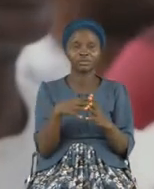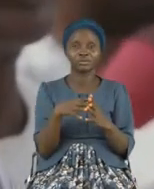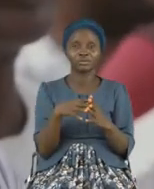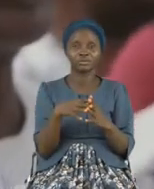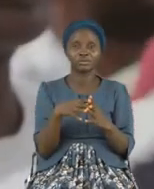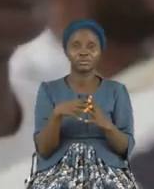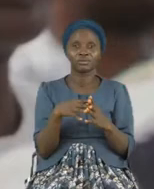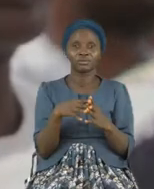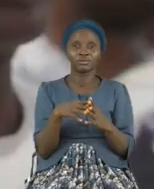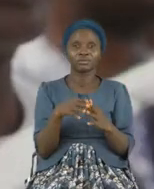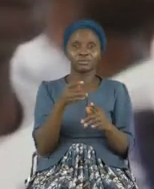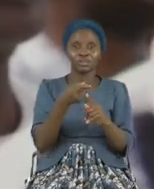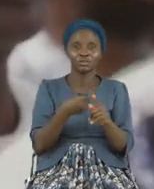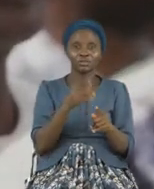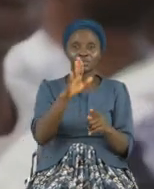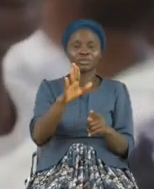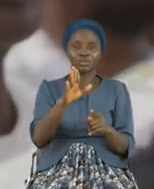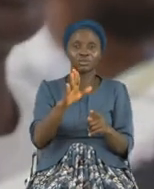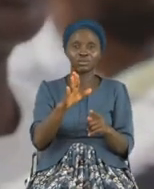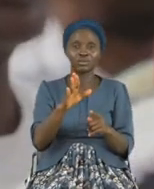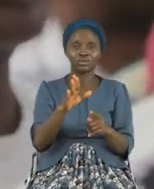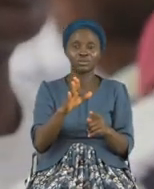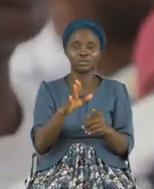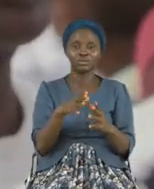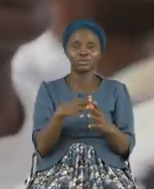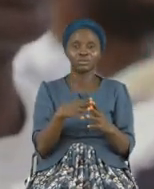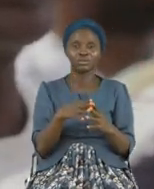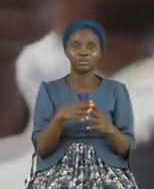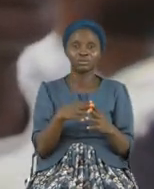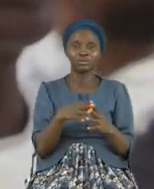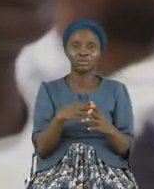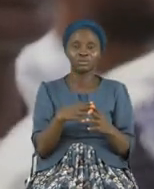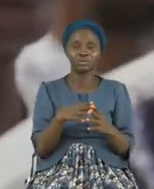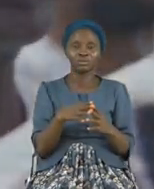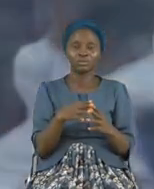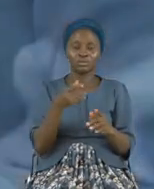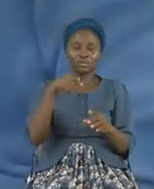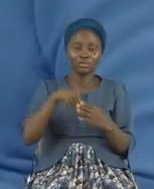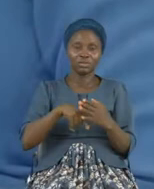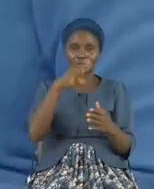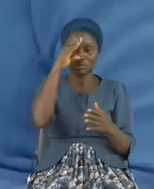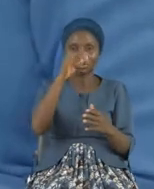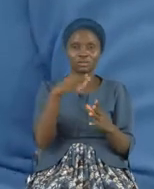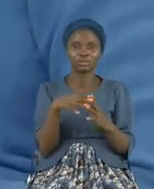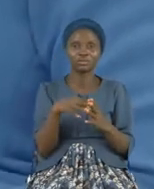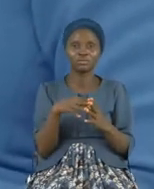from your consciousness, from the inner man.